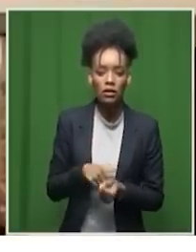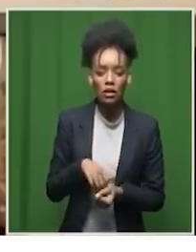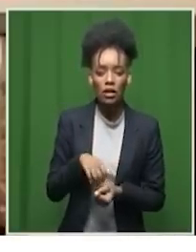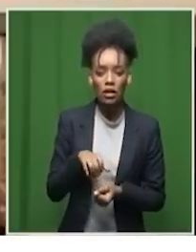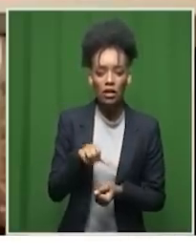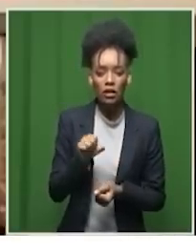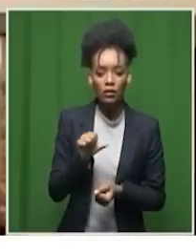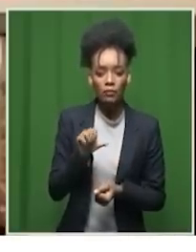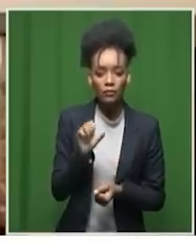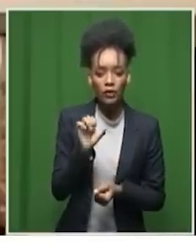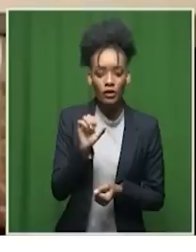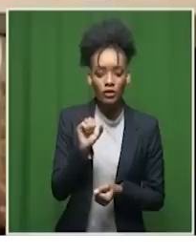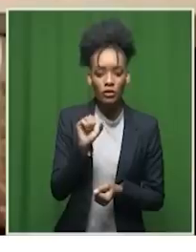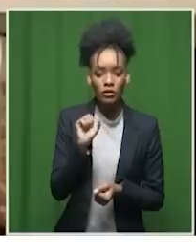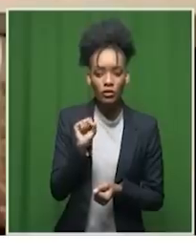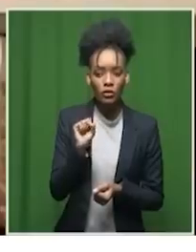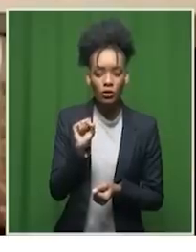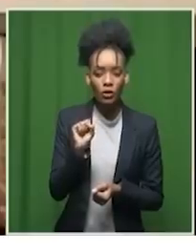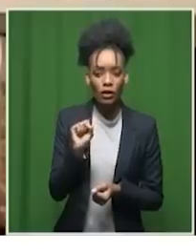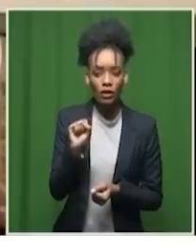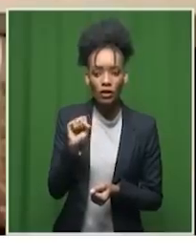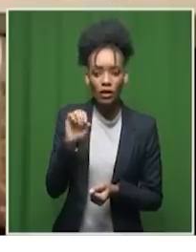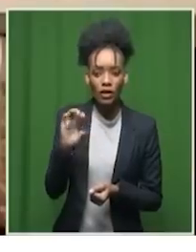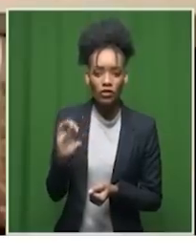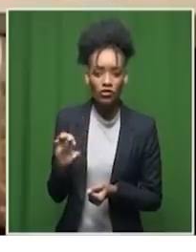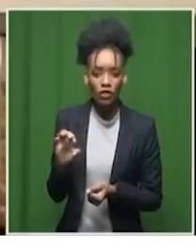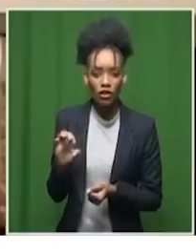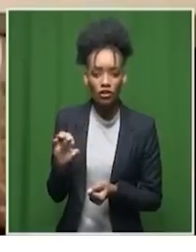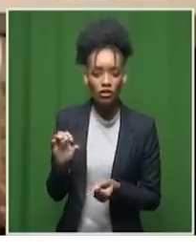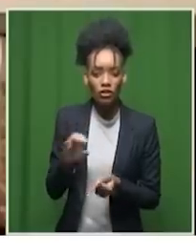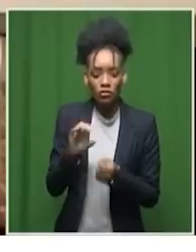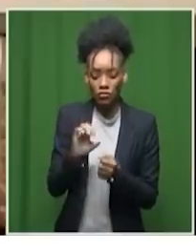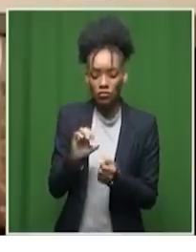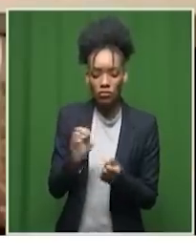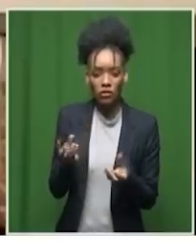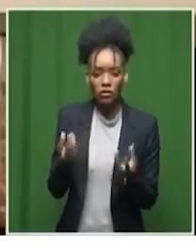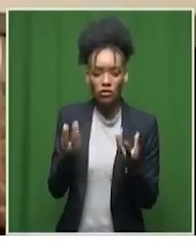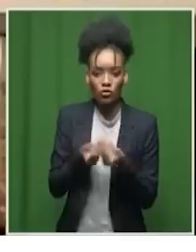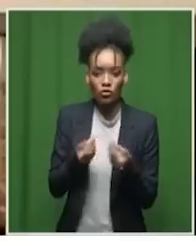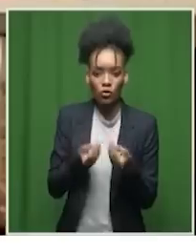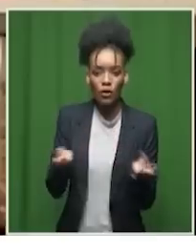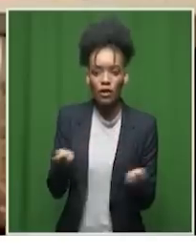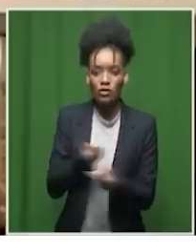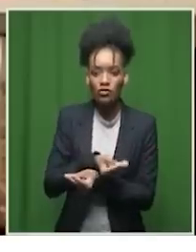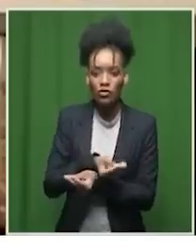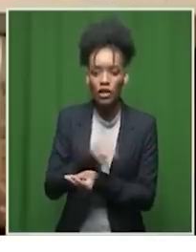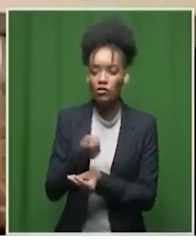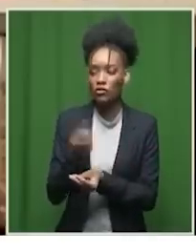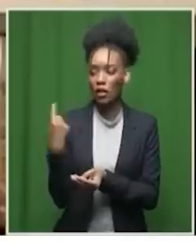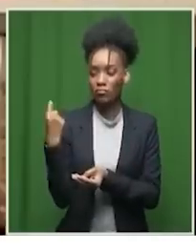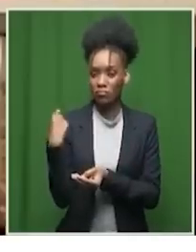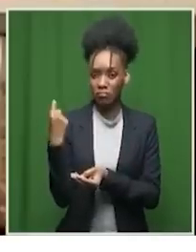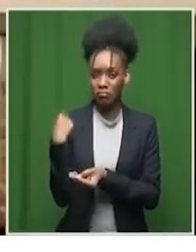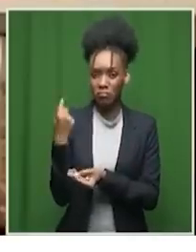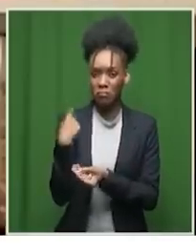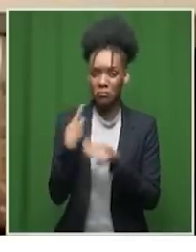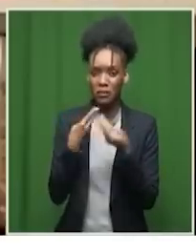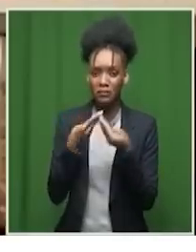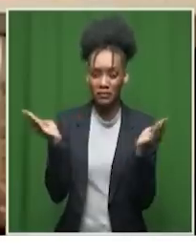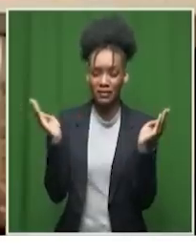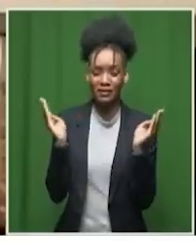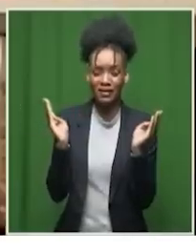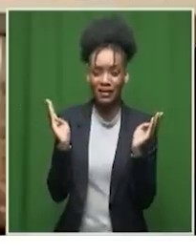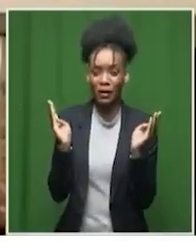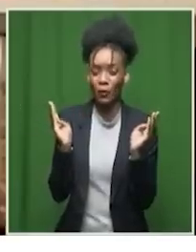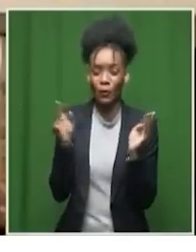the Financial Times in London, just published 2 days ago a totally devastating article on the